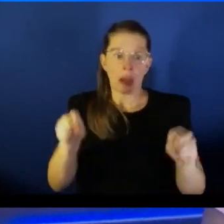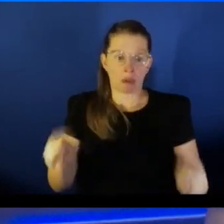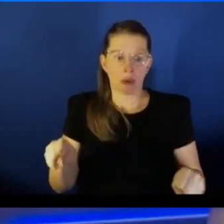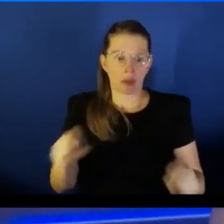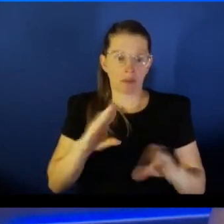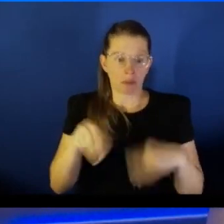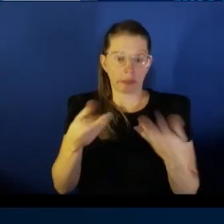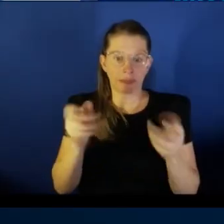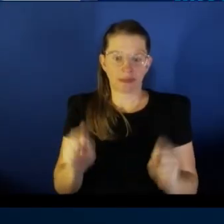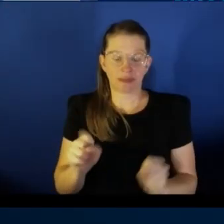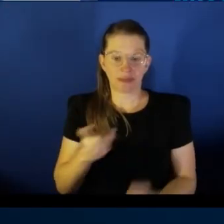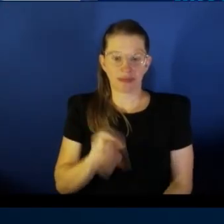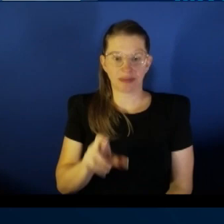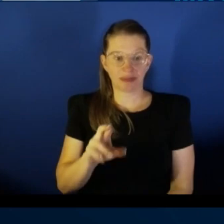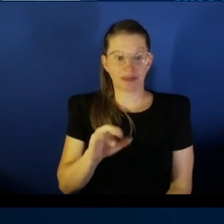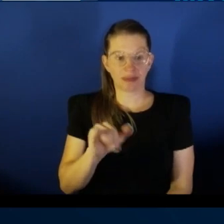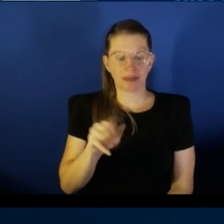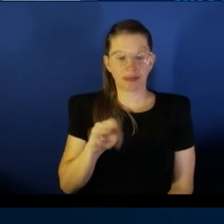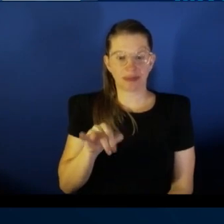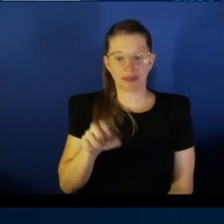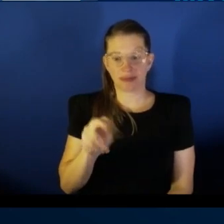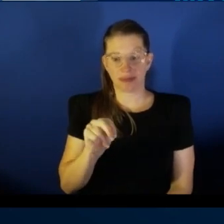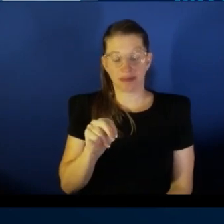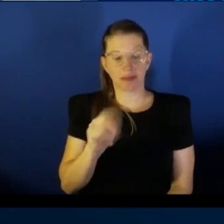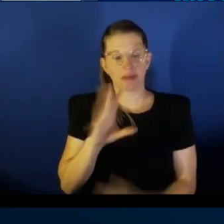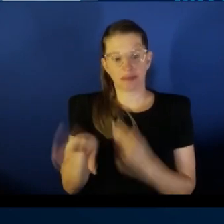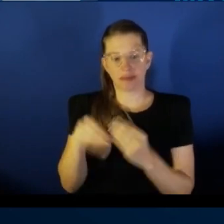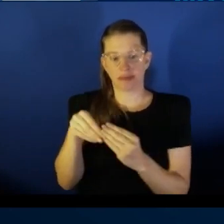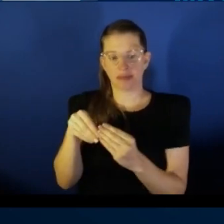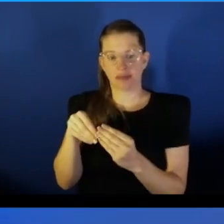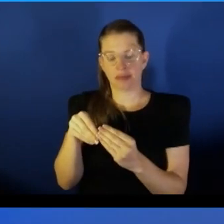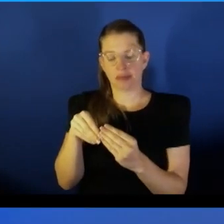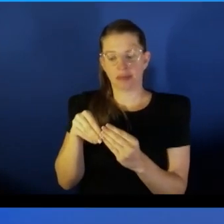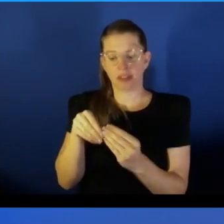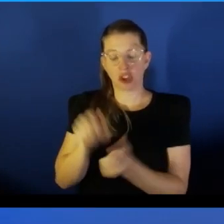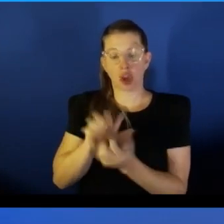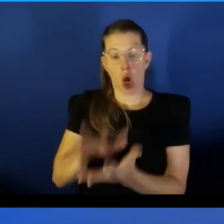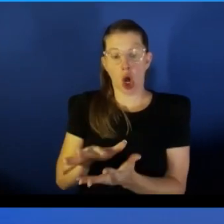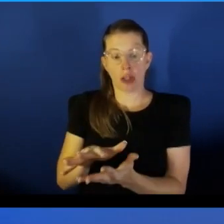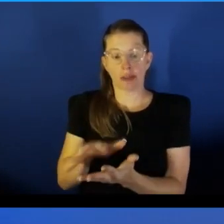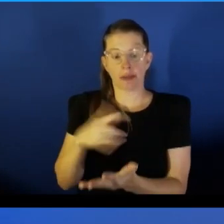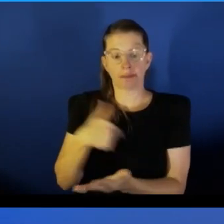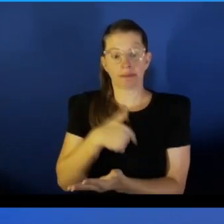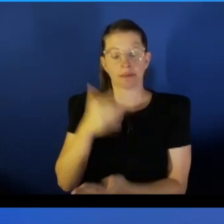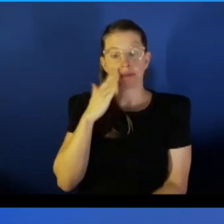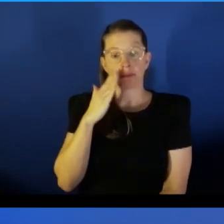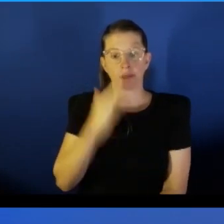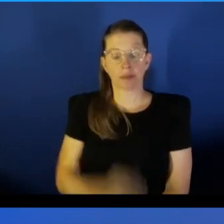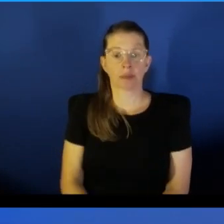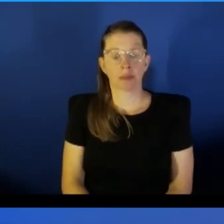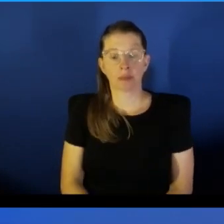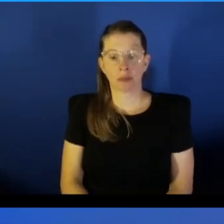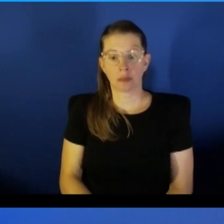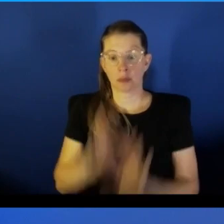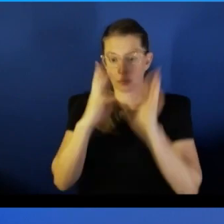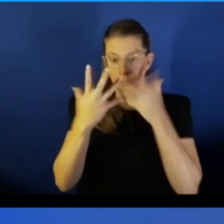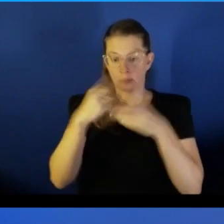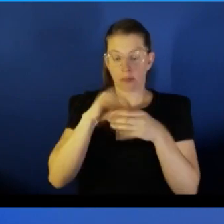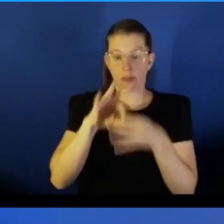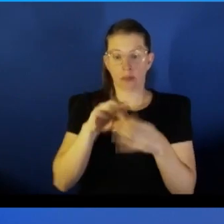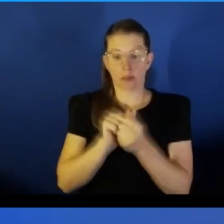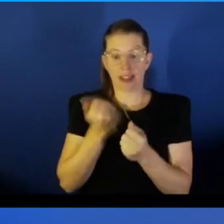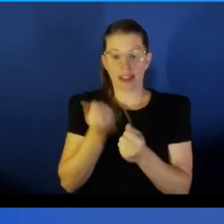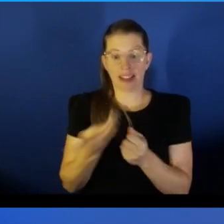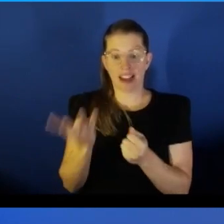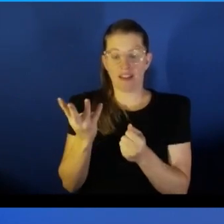Jameson. I was just going to add, in terms of cause, we know that autism is associated with several hundred